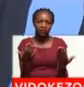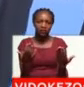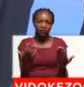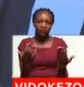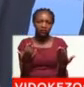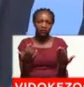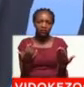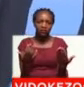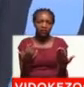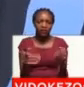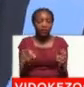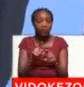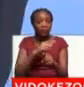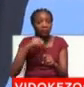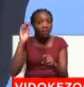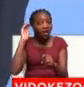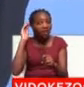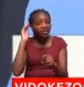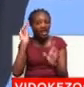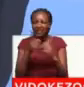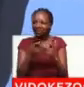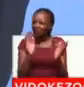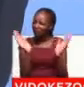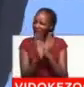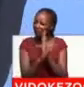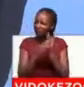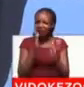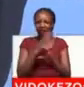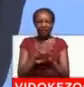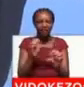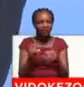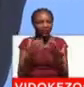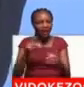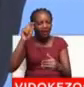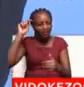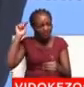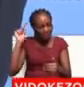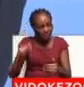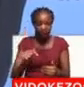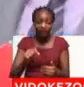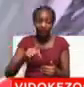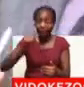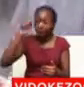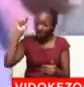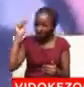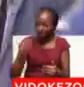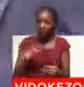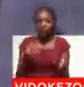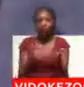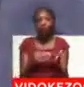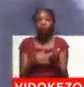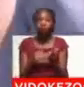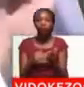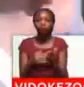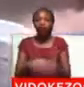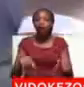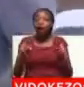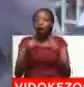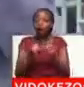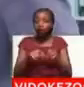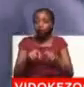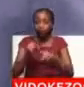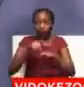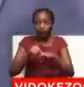deploying the military. You know, these rumors must stop. They must stop. Hali kadhalika, wakati huo